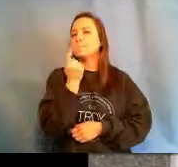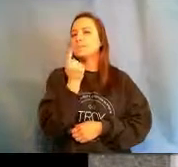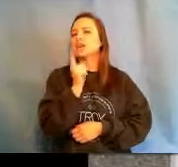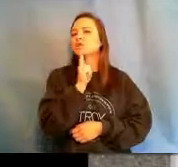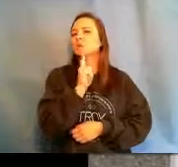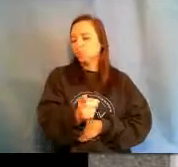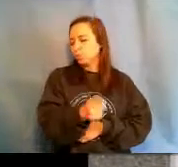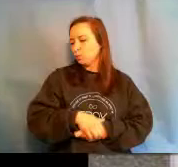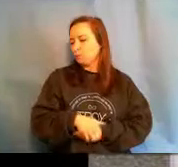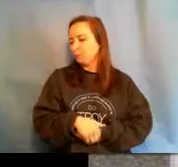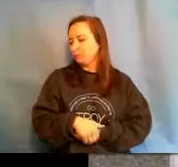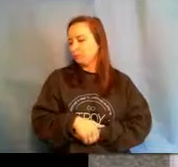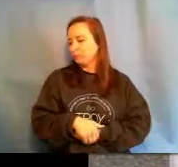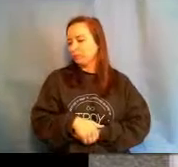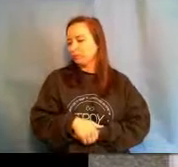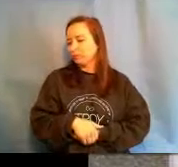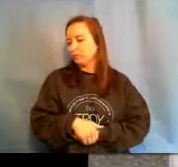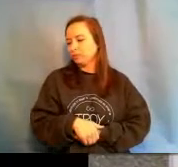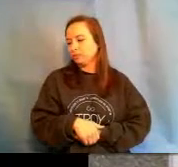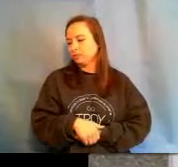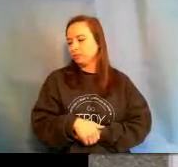heart pink.